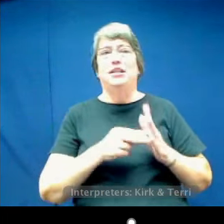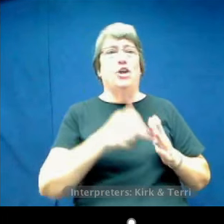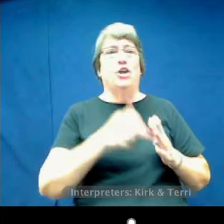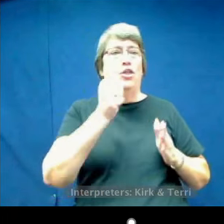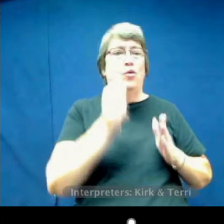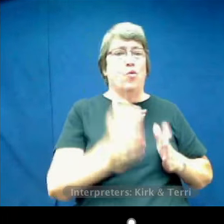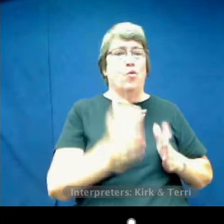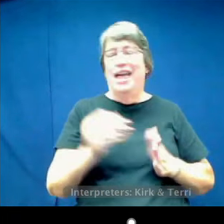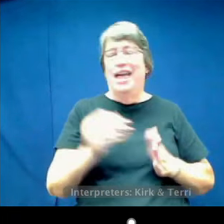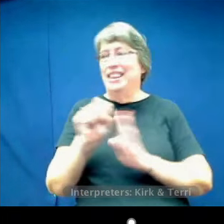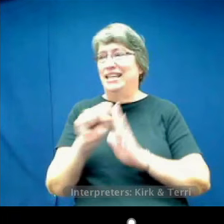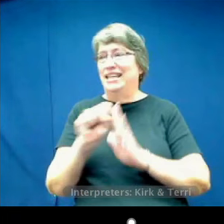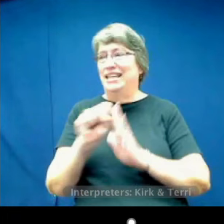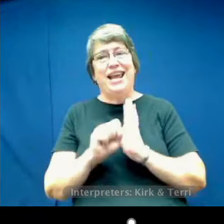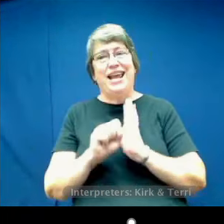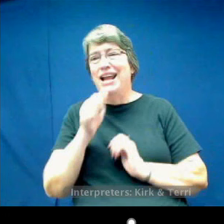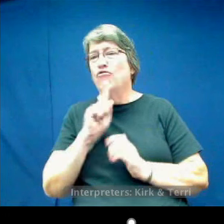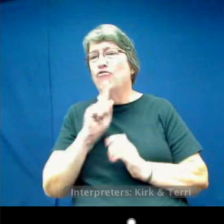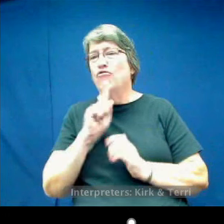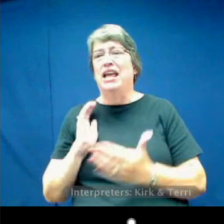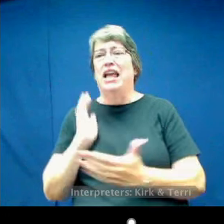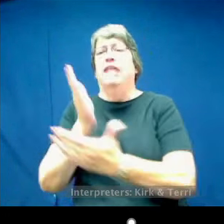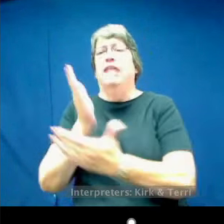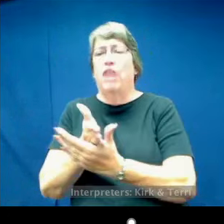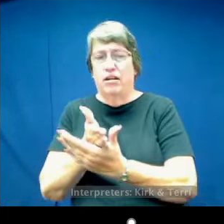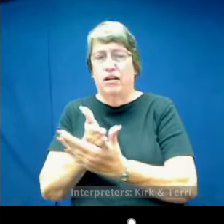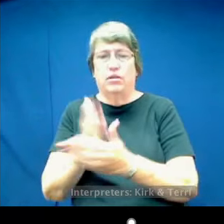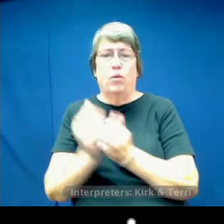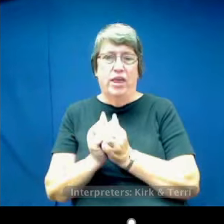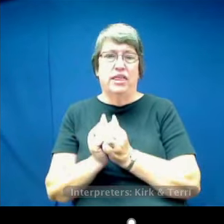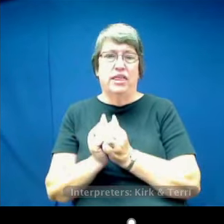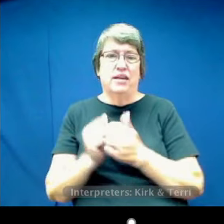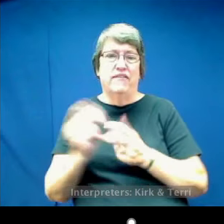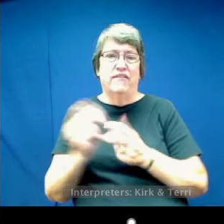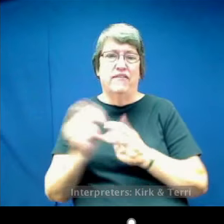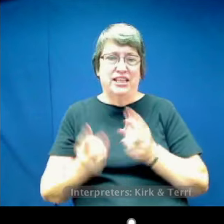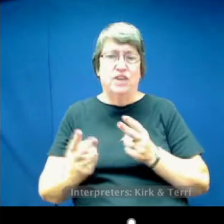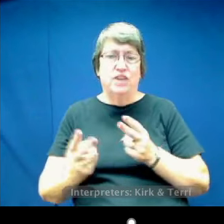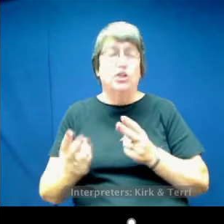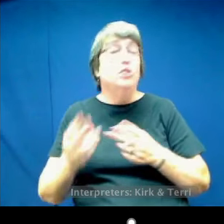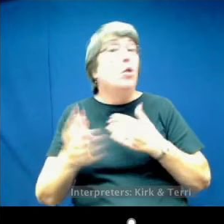So even if you are incarcerated, that's not an absolute bar to visitation.